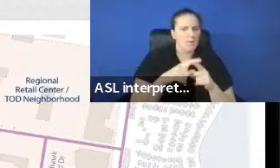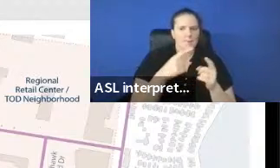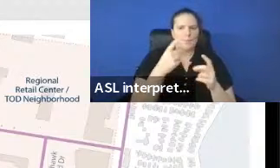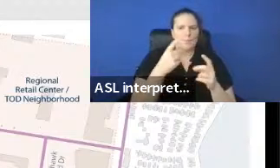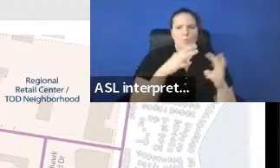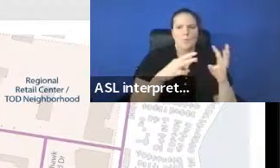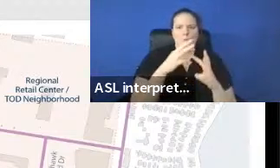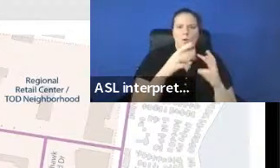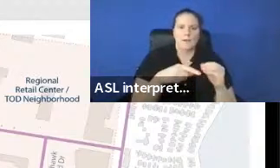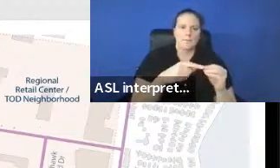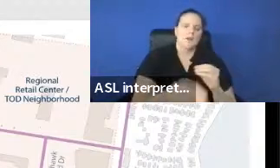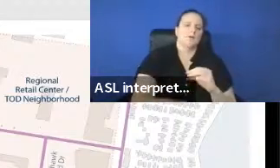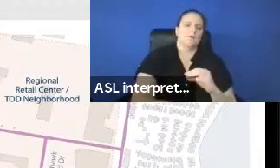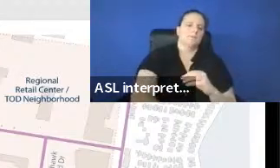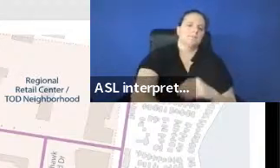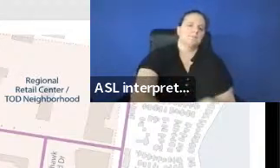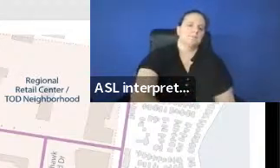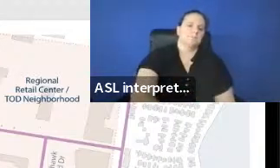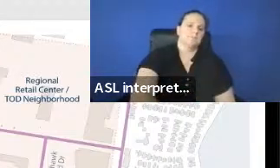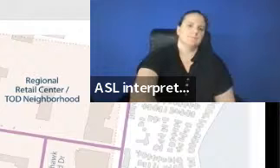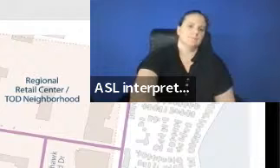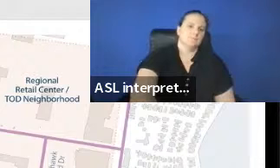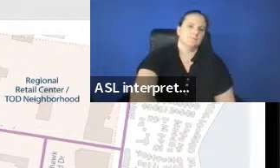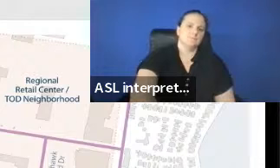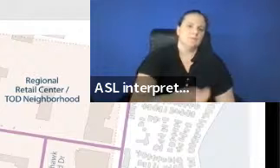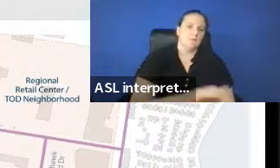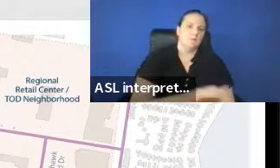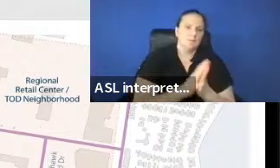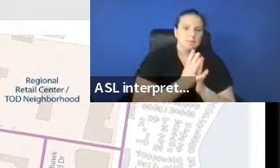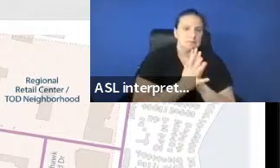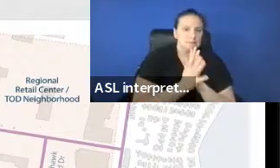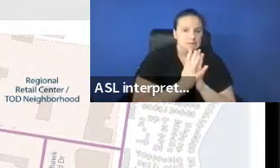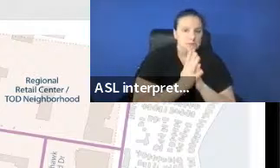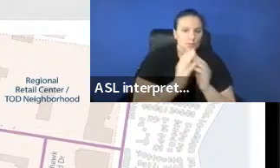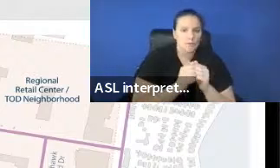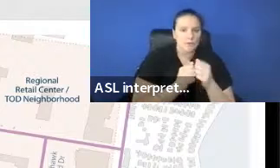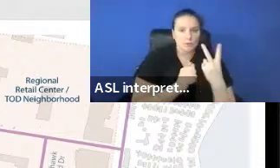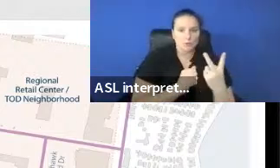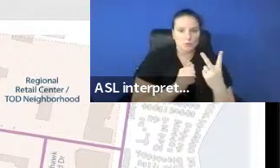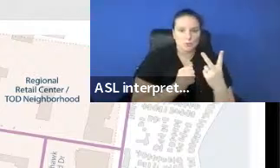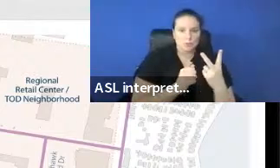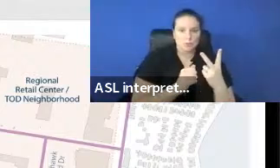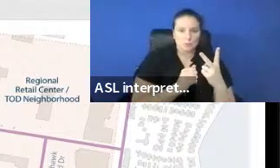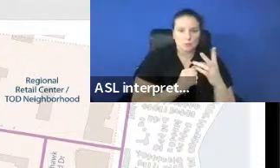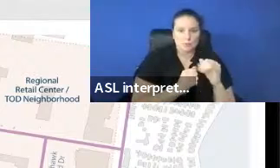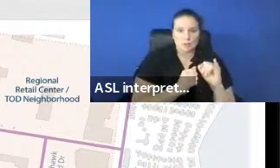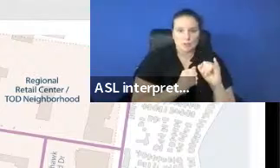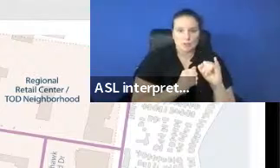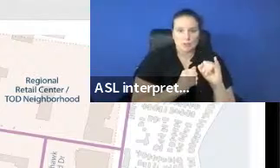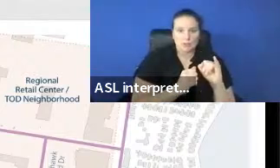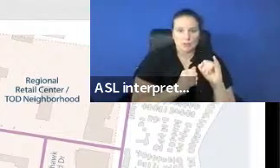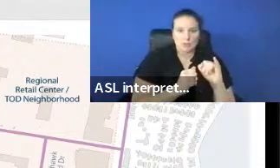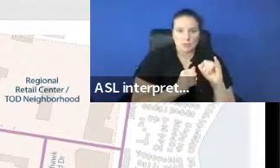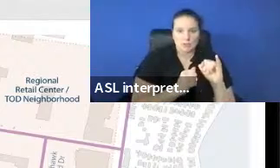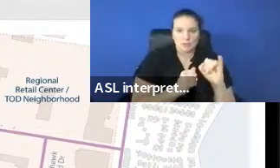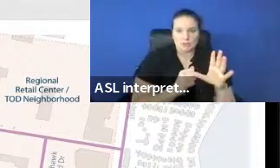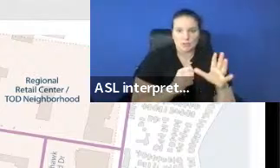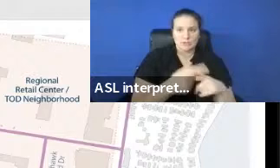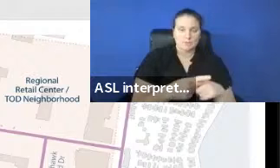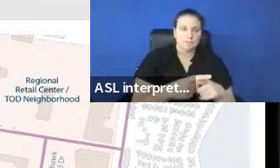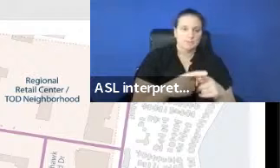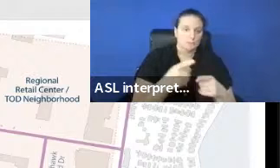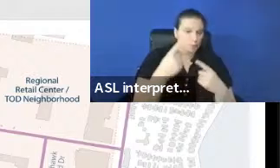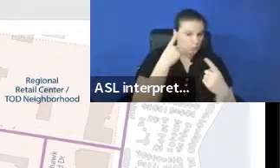about us getting really congested with these two intersections. And so I'm wondering, A, have